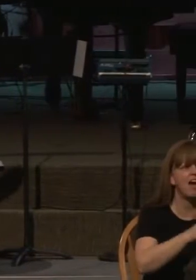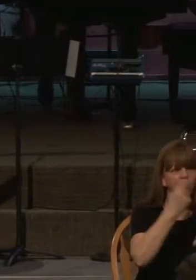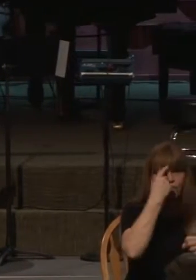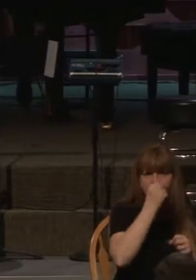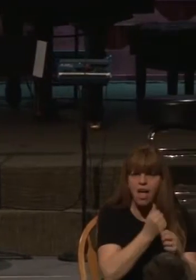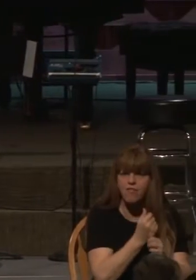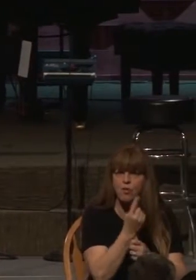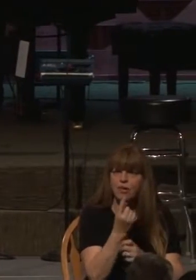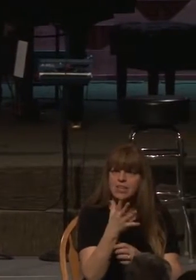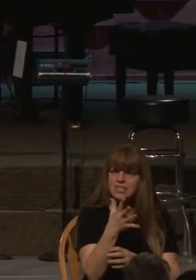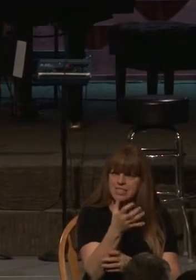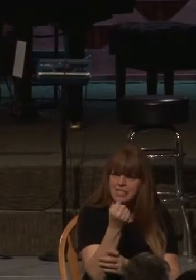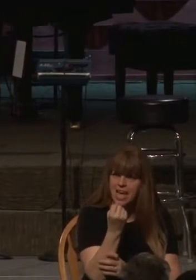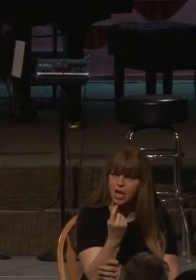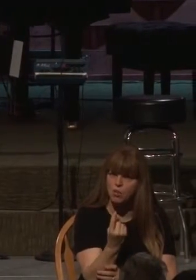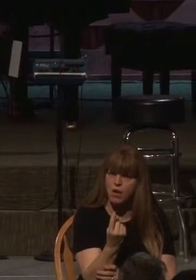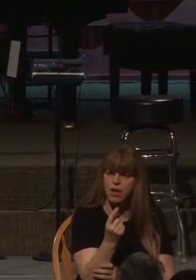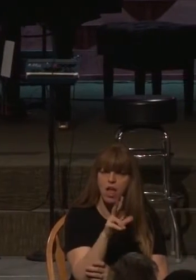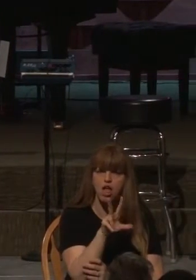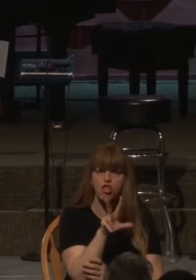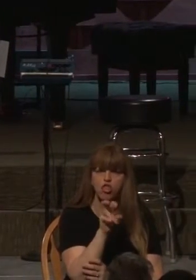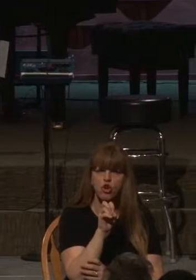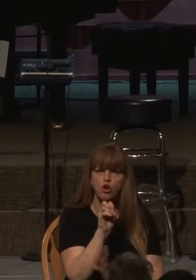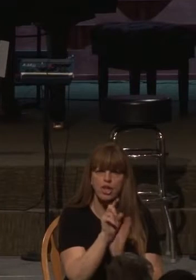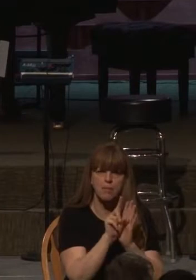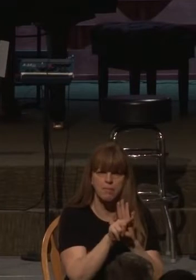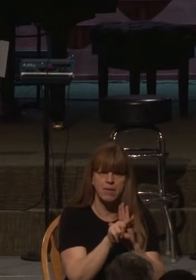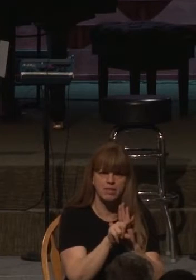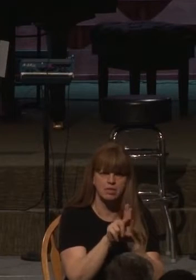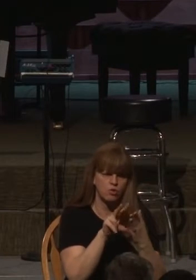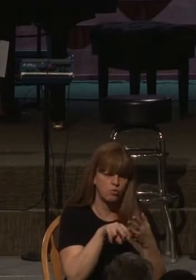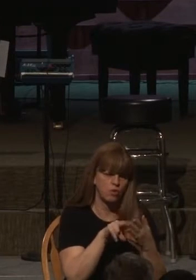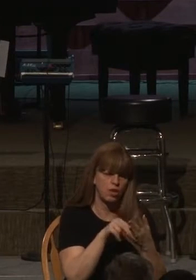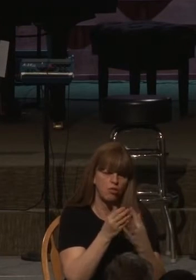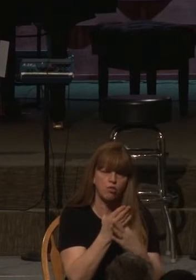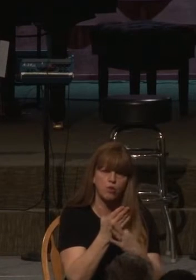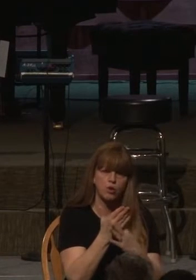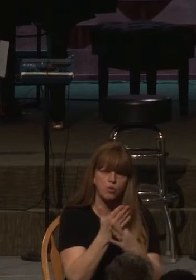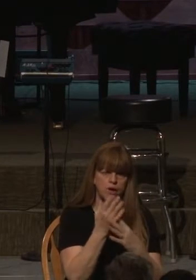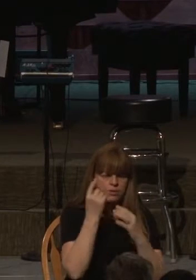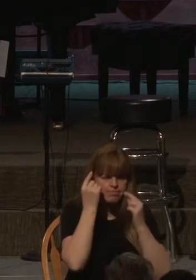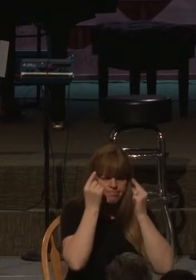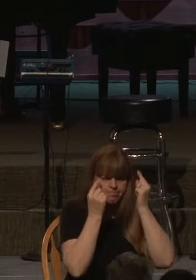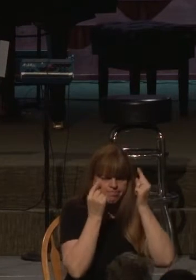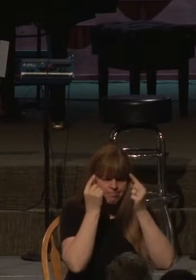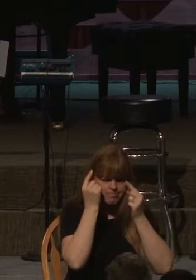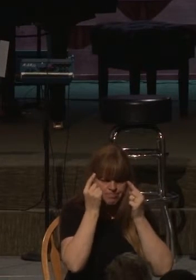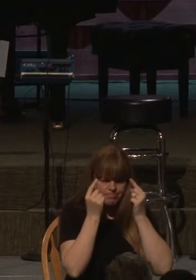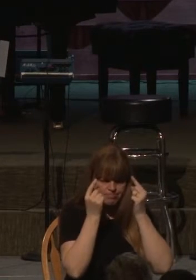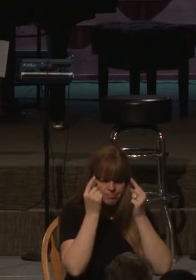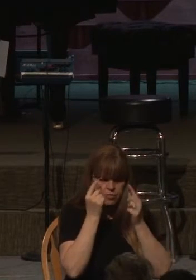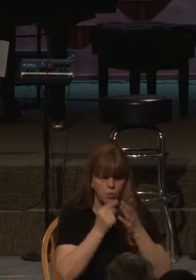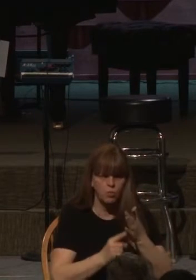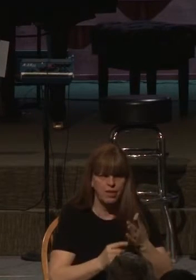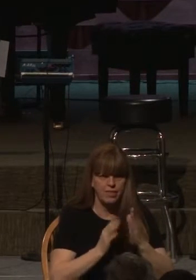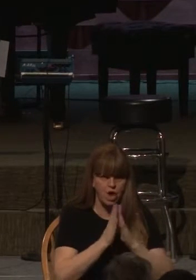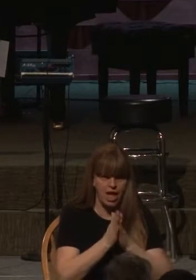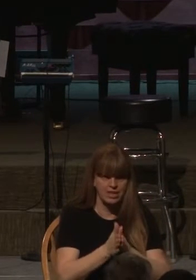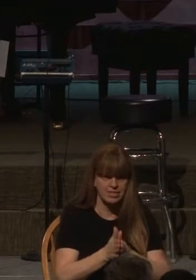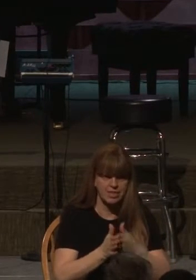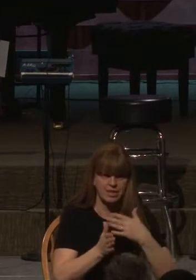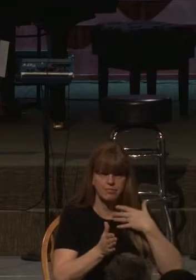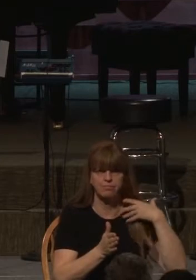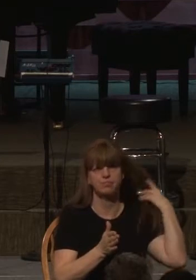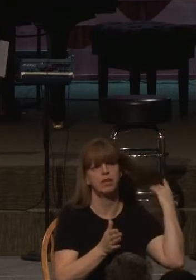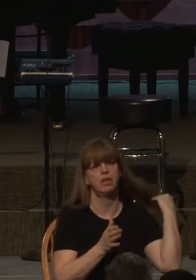one. 30 minutes of your time to read through the questions and consider carefully what's being asked. Like